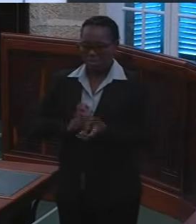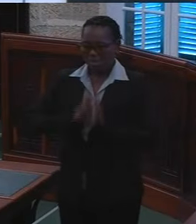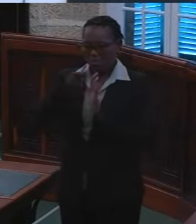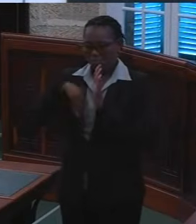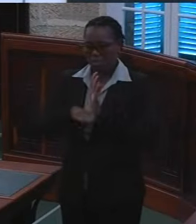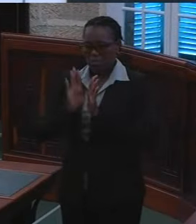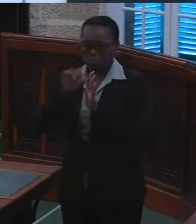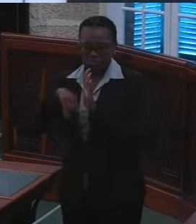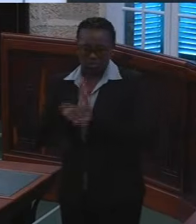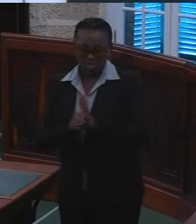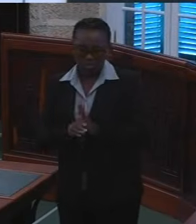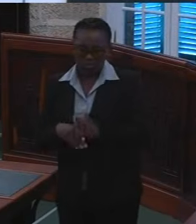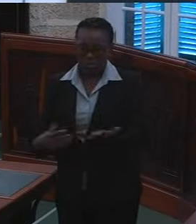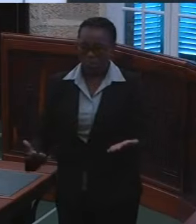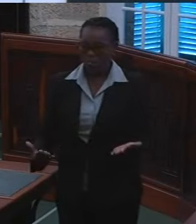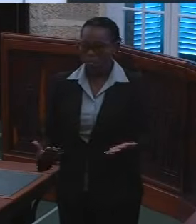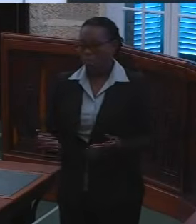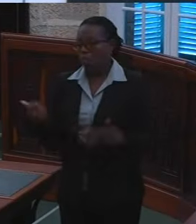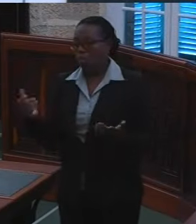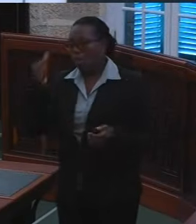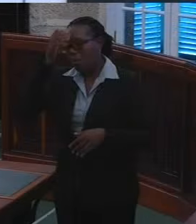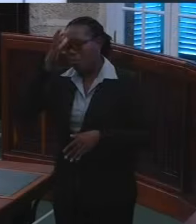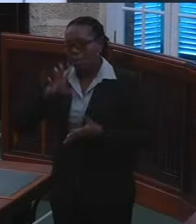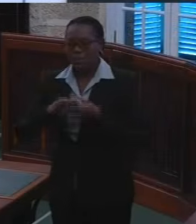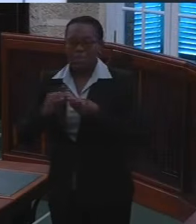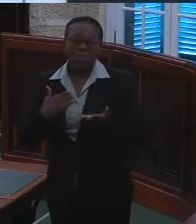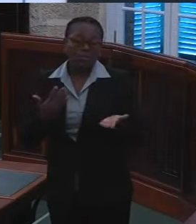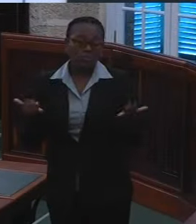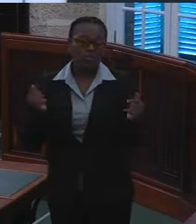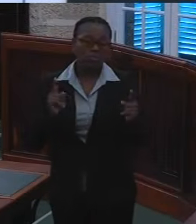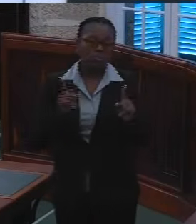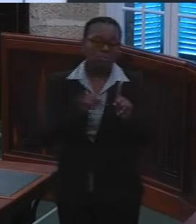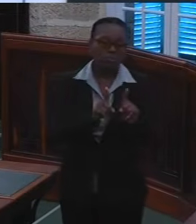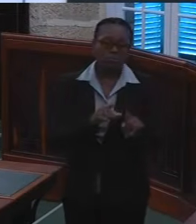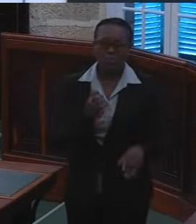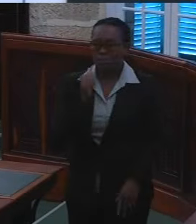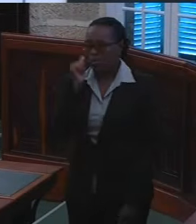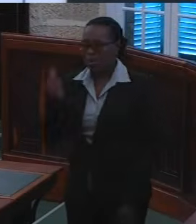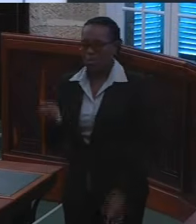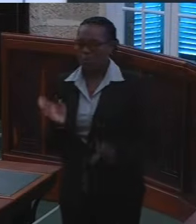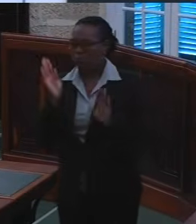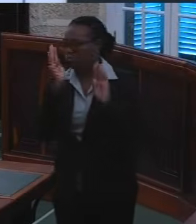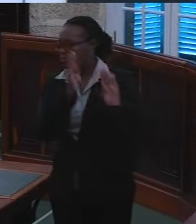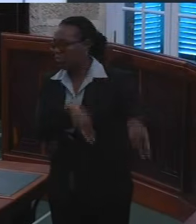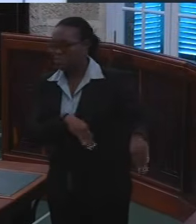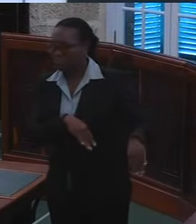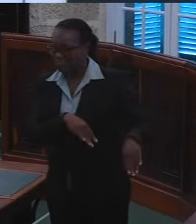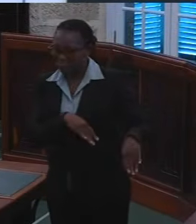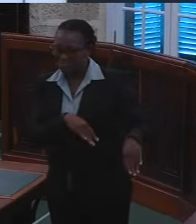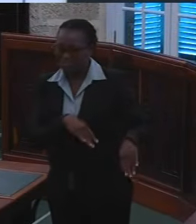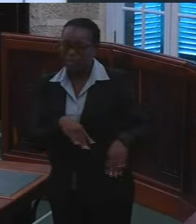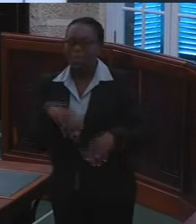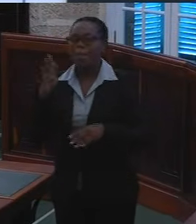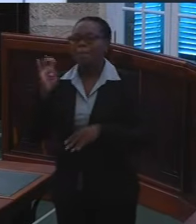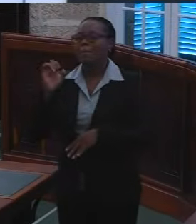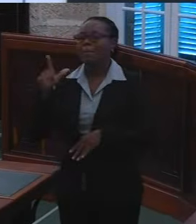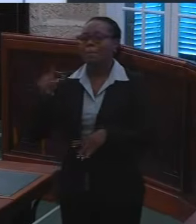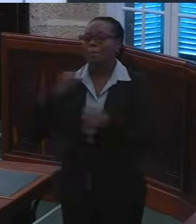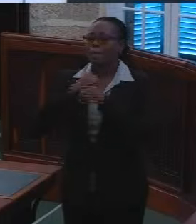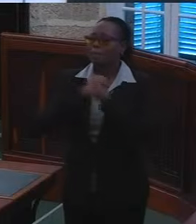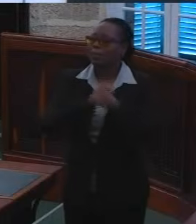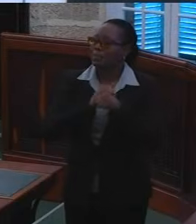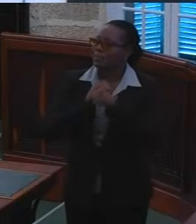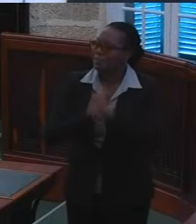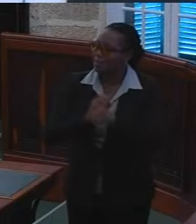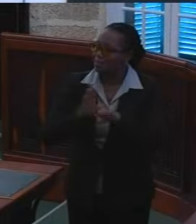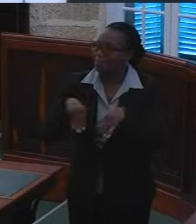man today might decide they want to deal with you today. I don't want to deal with you tomorrow. But this bill protects it, Mr. Speaker. So this bill gives